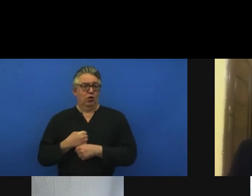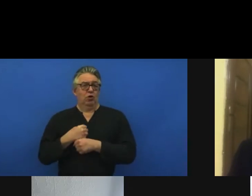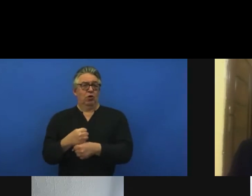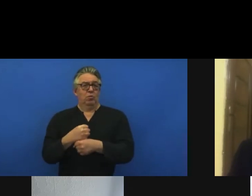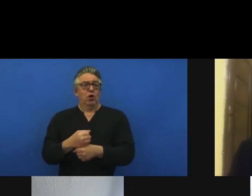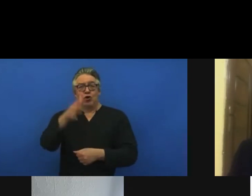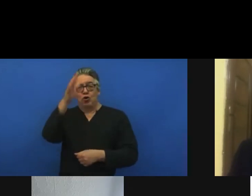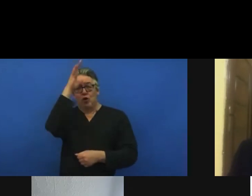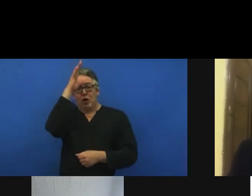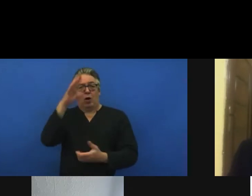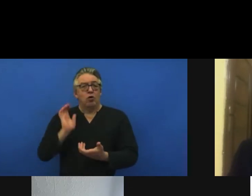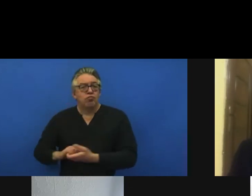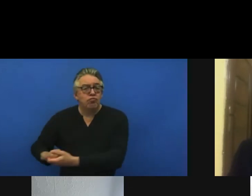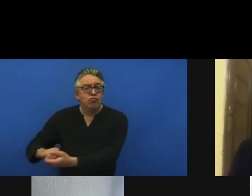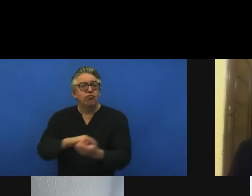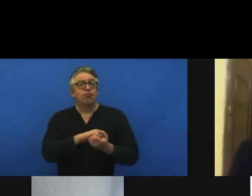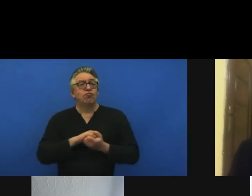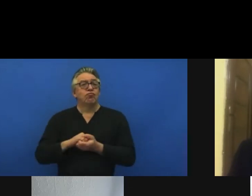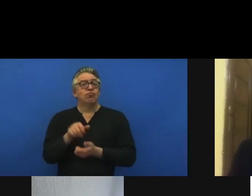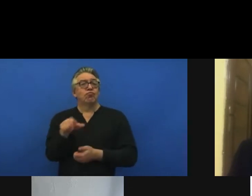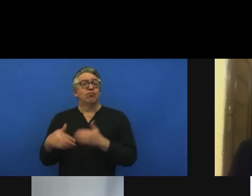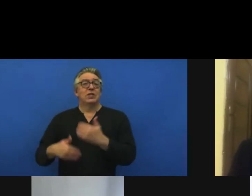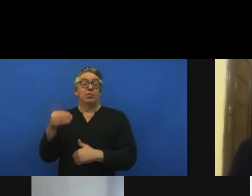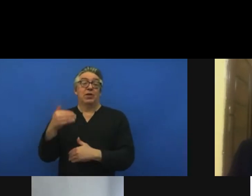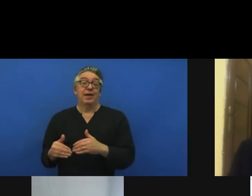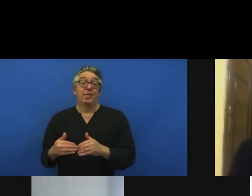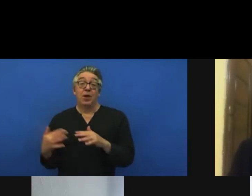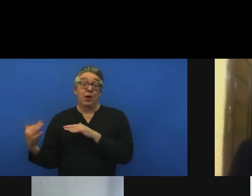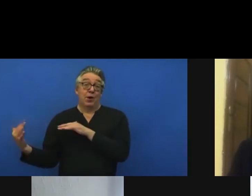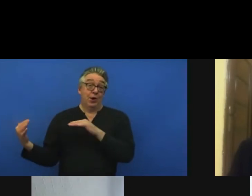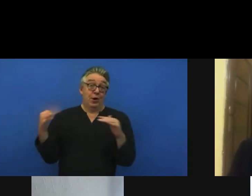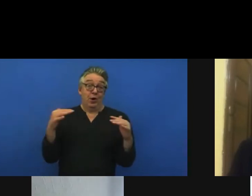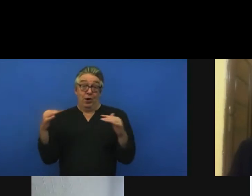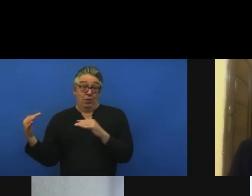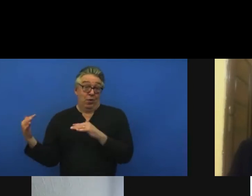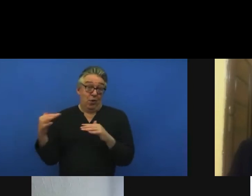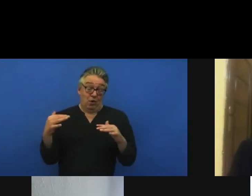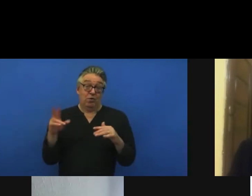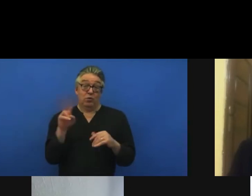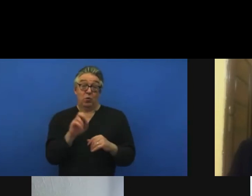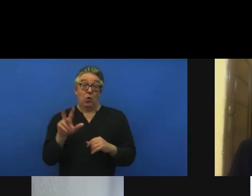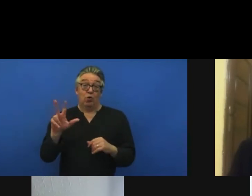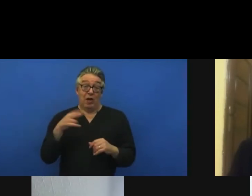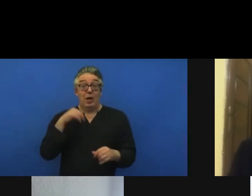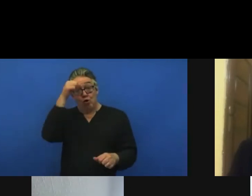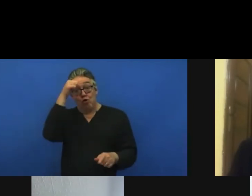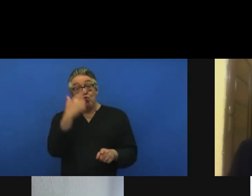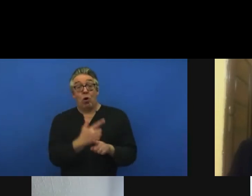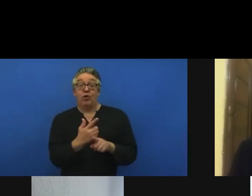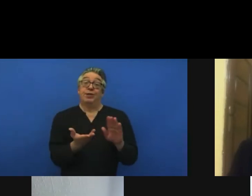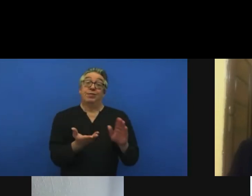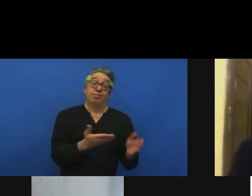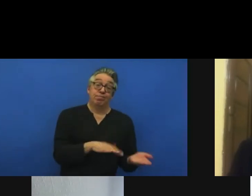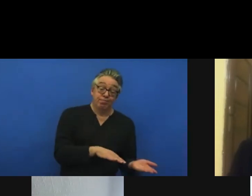My brother died as a result of the armed conflict in 2003, and in 2006, my mother was